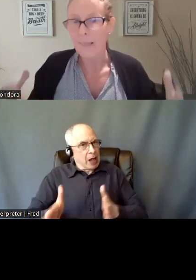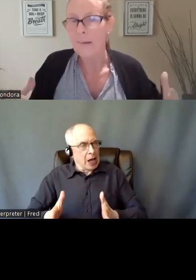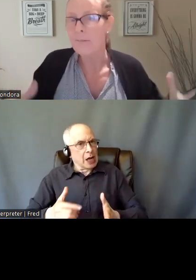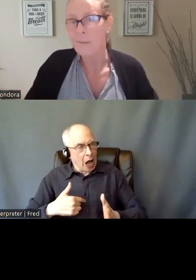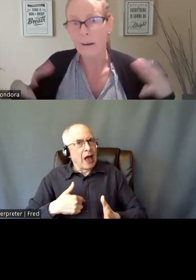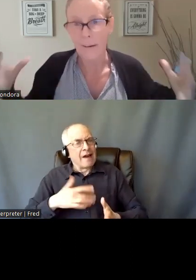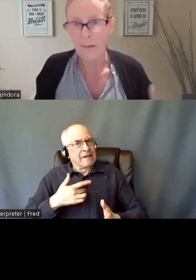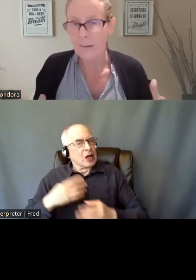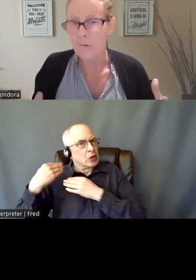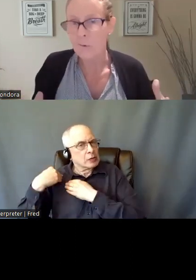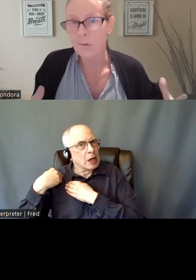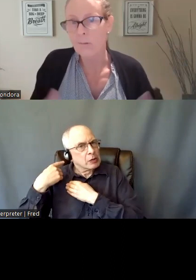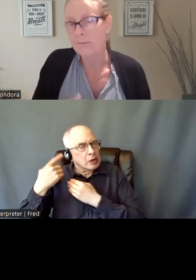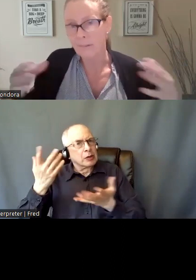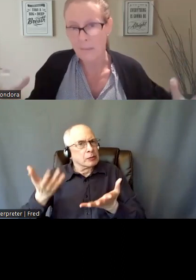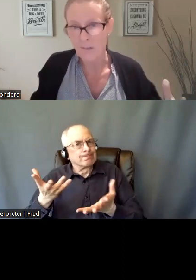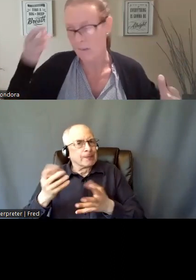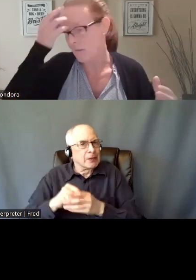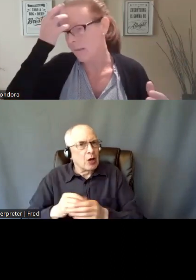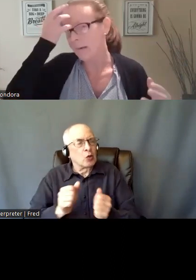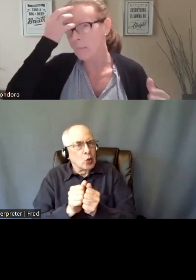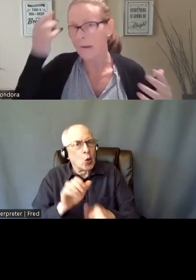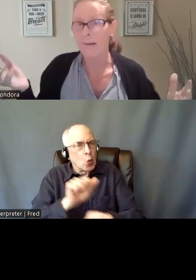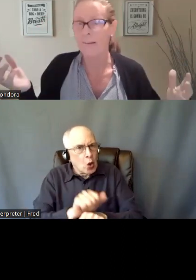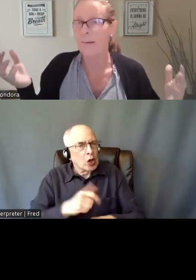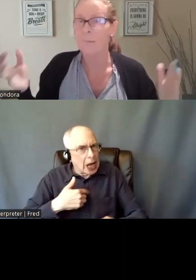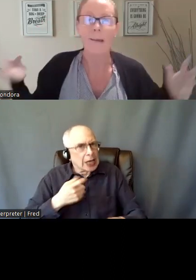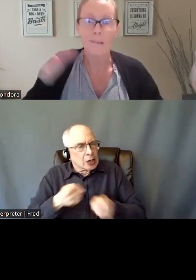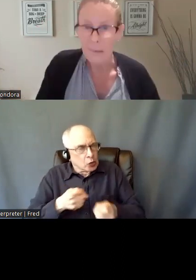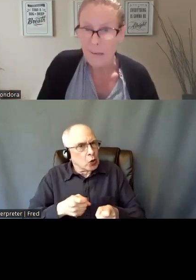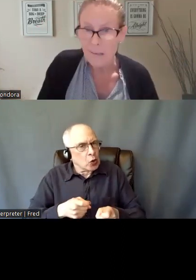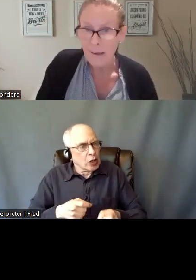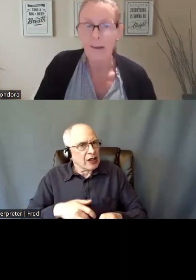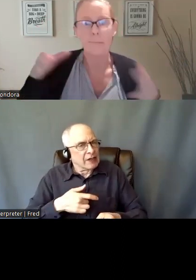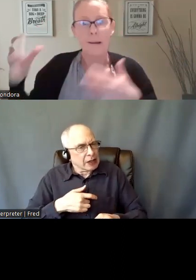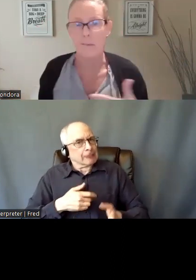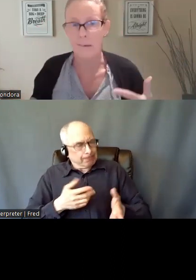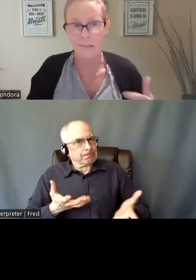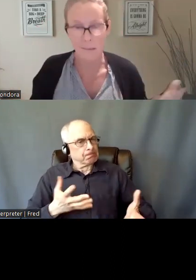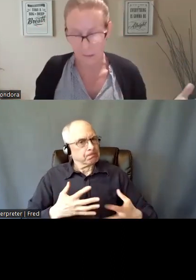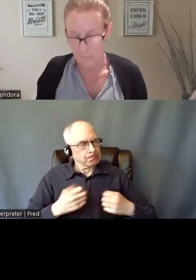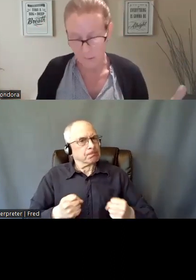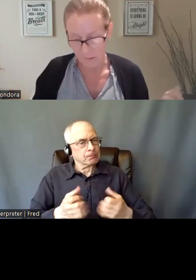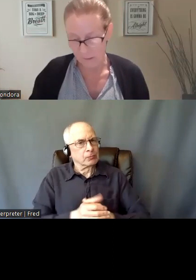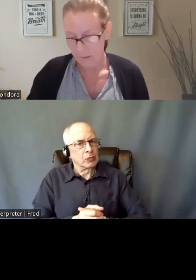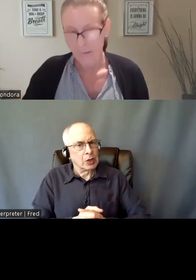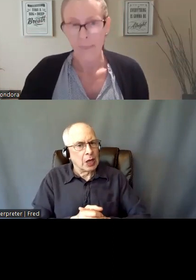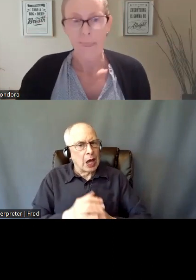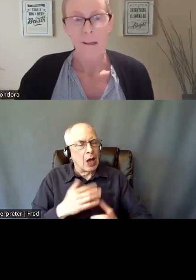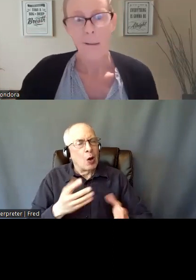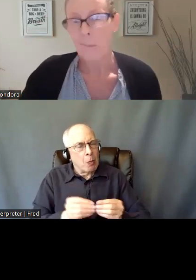it in my life. I want greater control over decisions that impact my experience in care and my experience in the